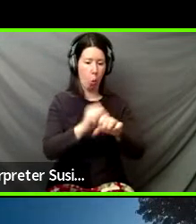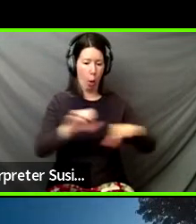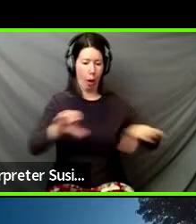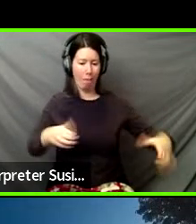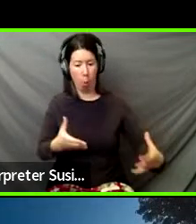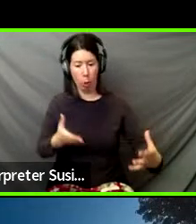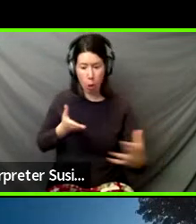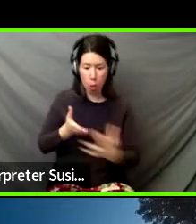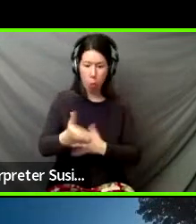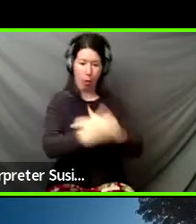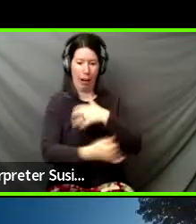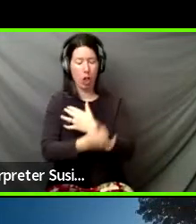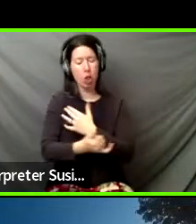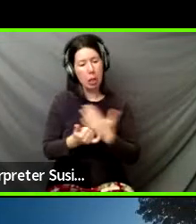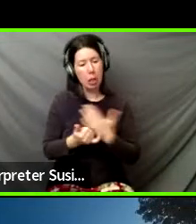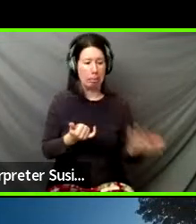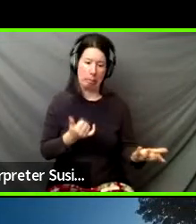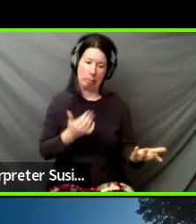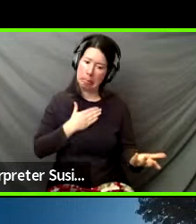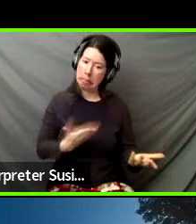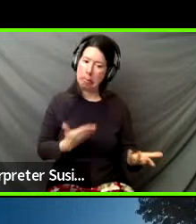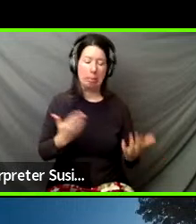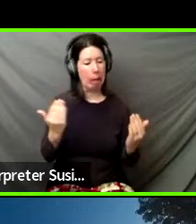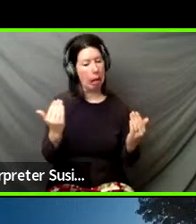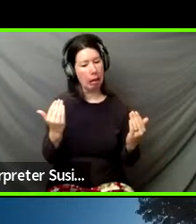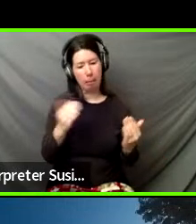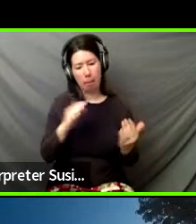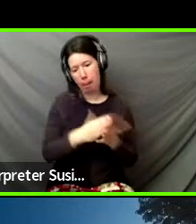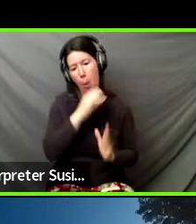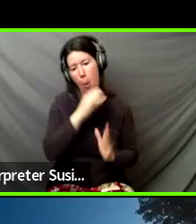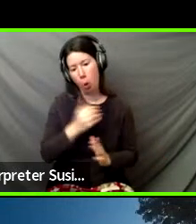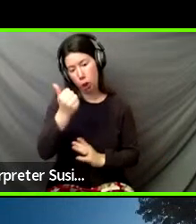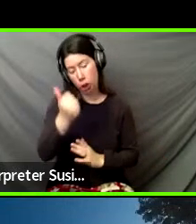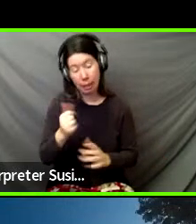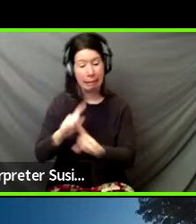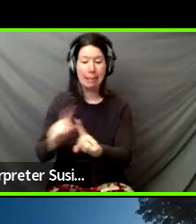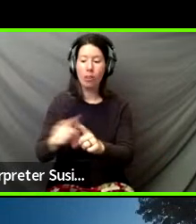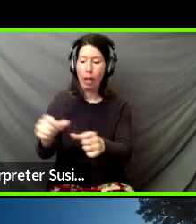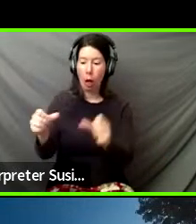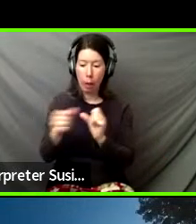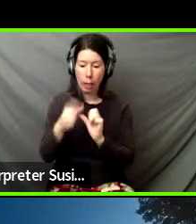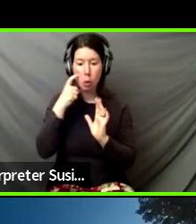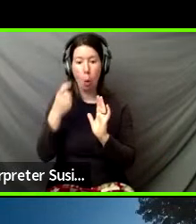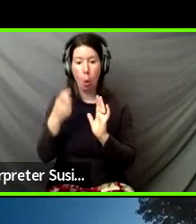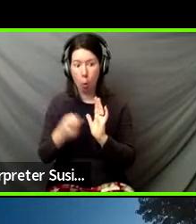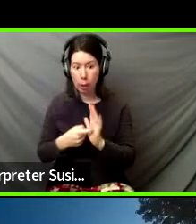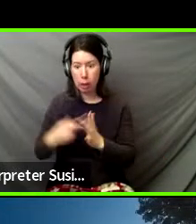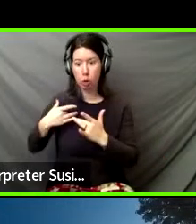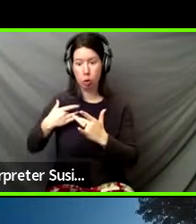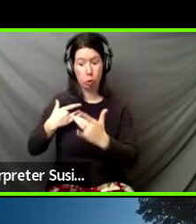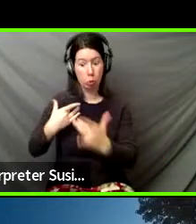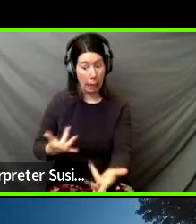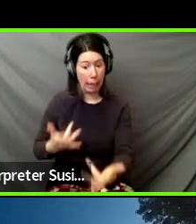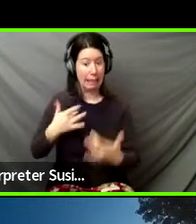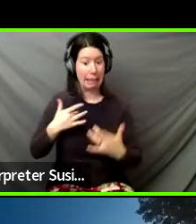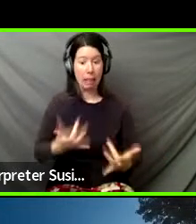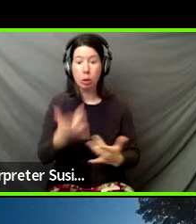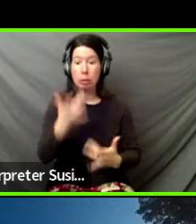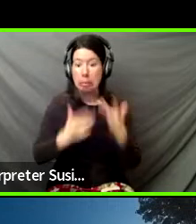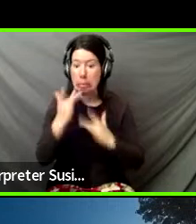is aging. And we know that a number of other areas have seen these trends of shortages in